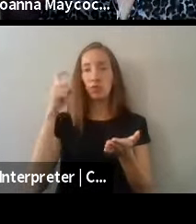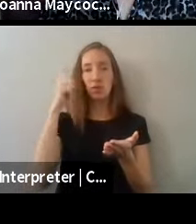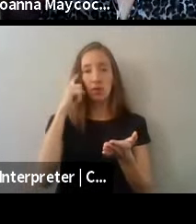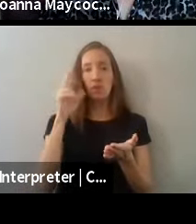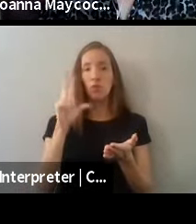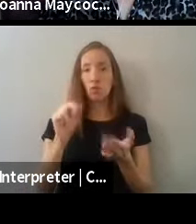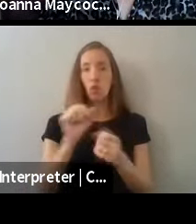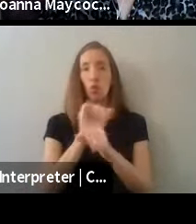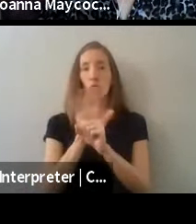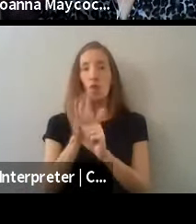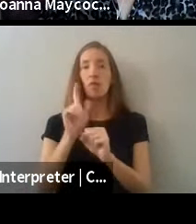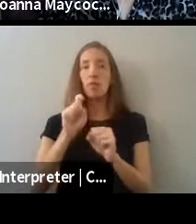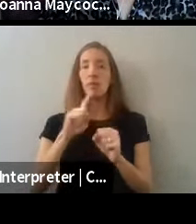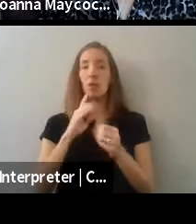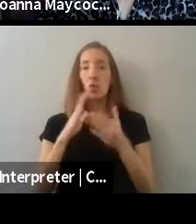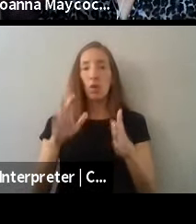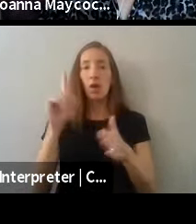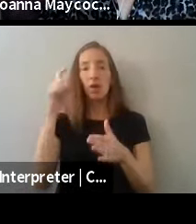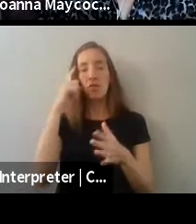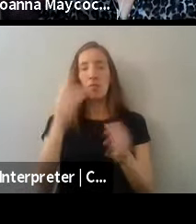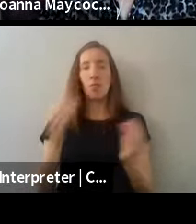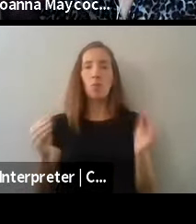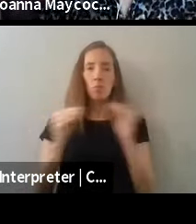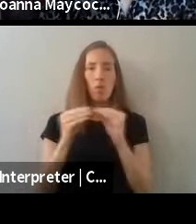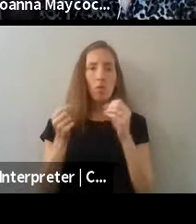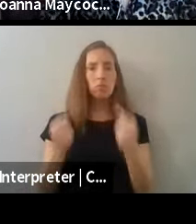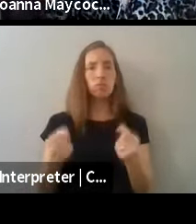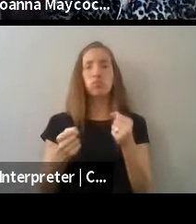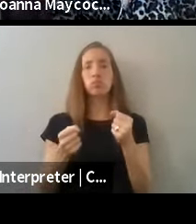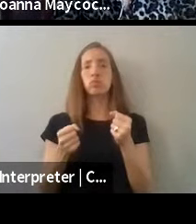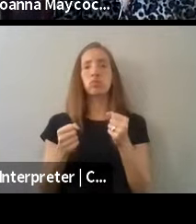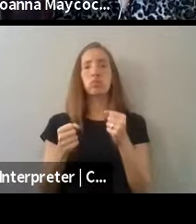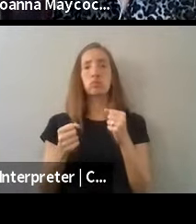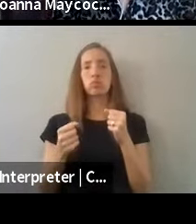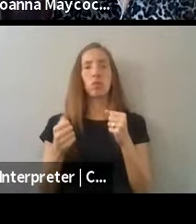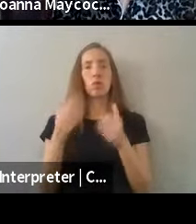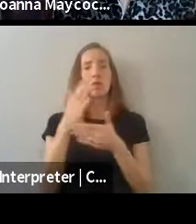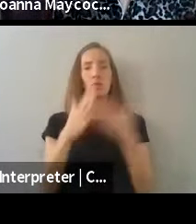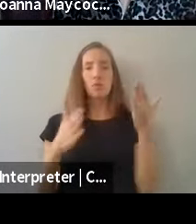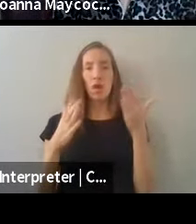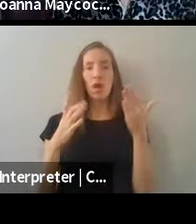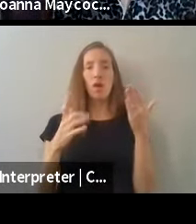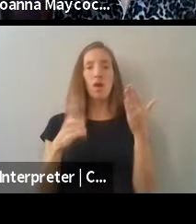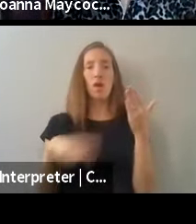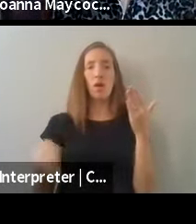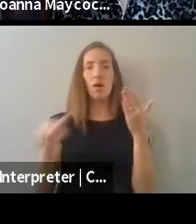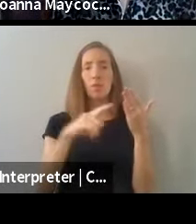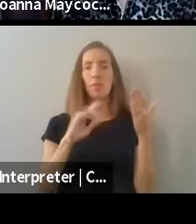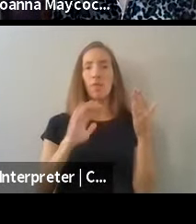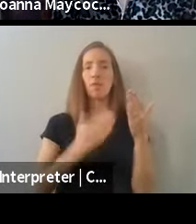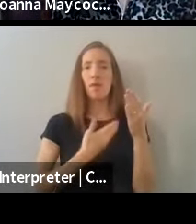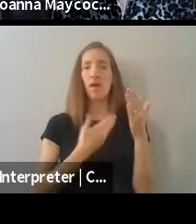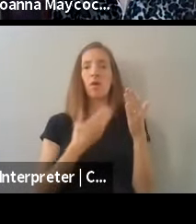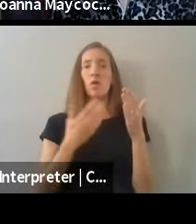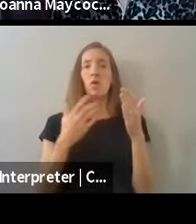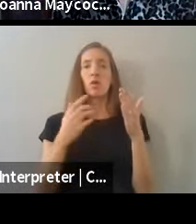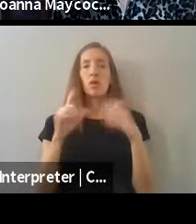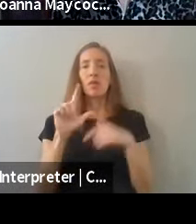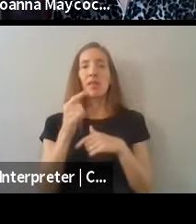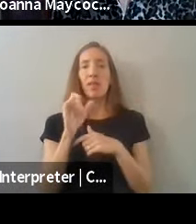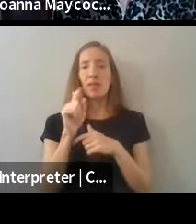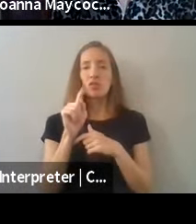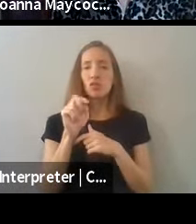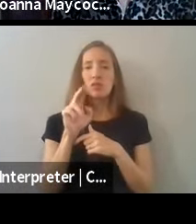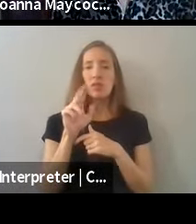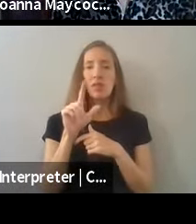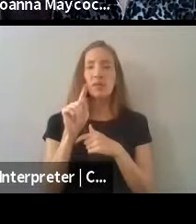robust. Some of the legislation we're saying that we are walking around with never was concretely engaged with as of now. So